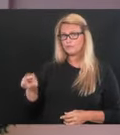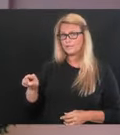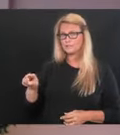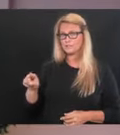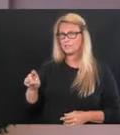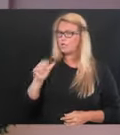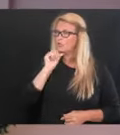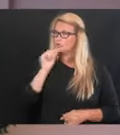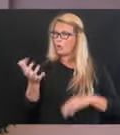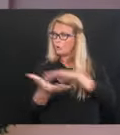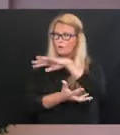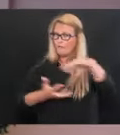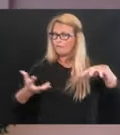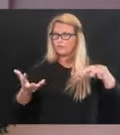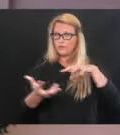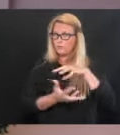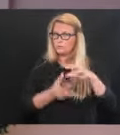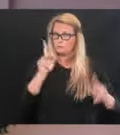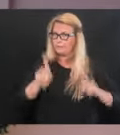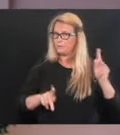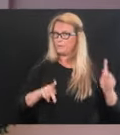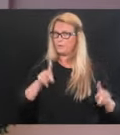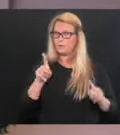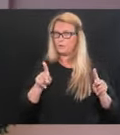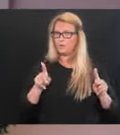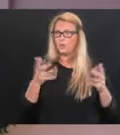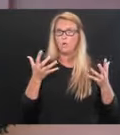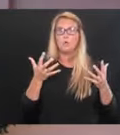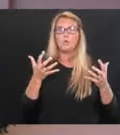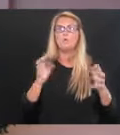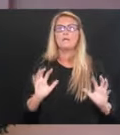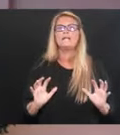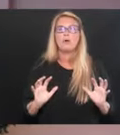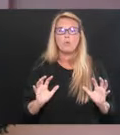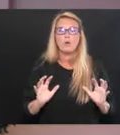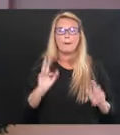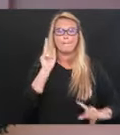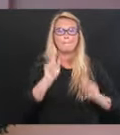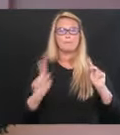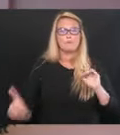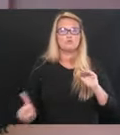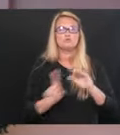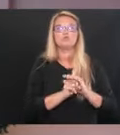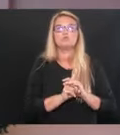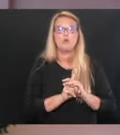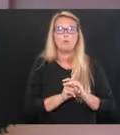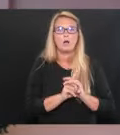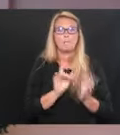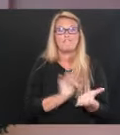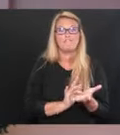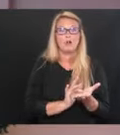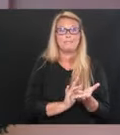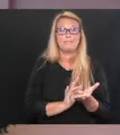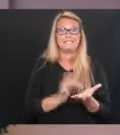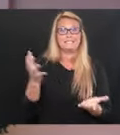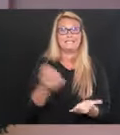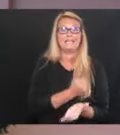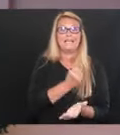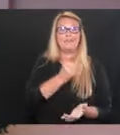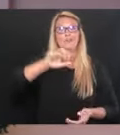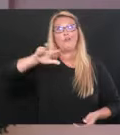not confuse people, because we don't want people to show up in pharmacies to get a third vaccine at this point. We